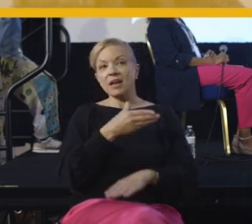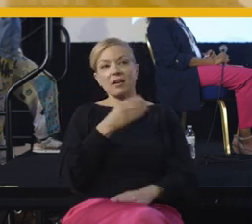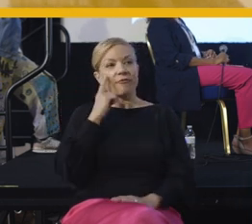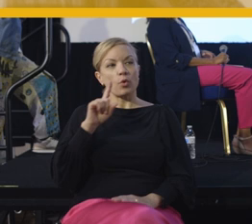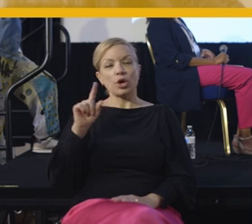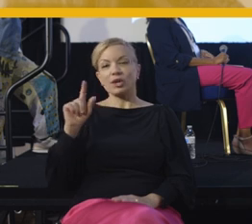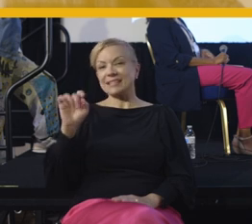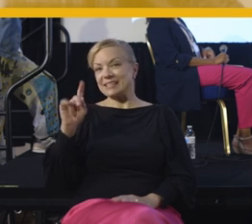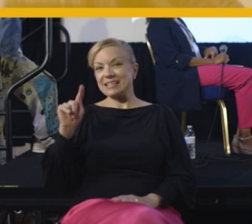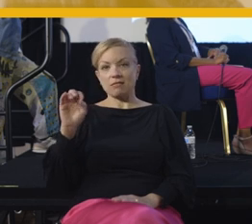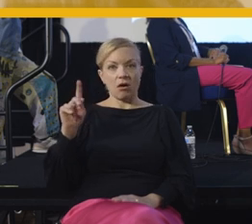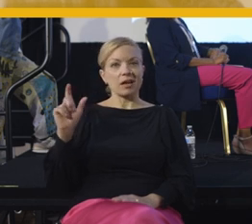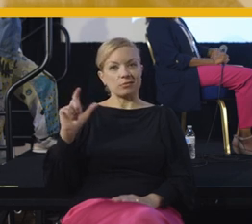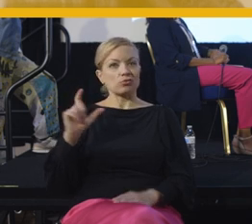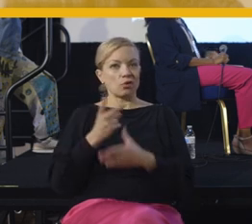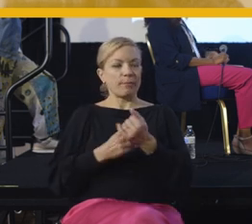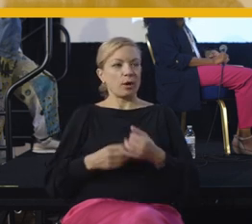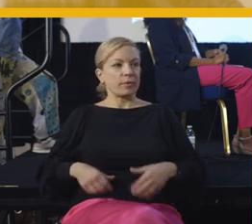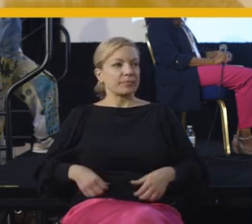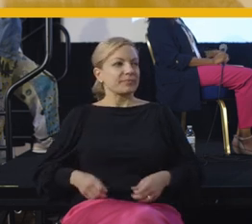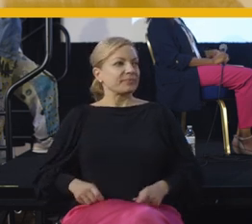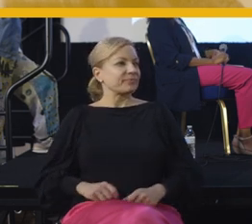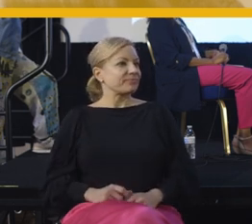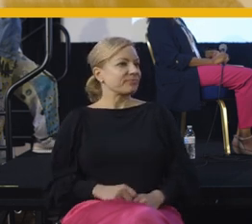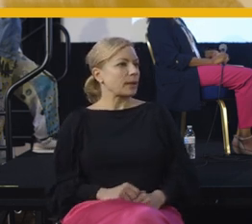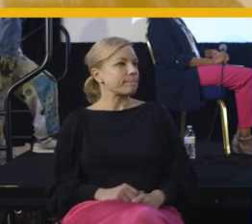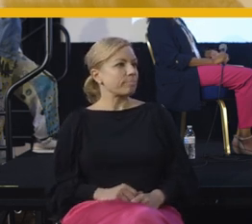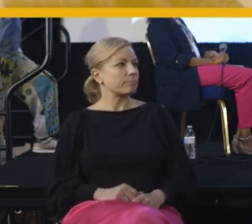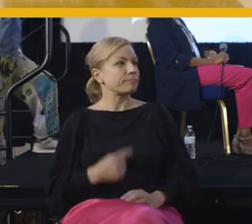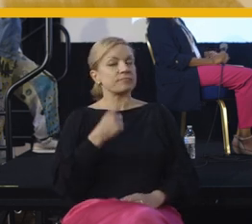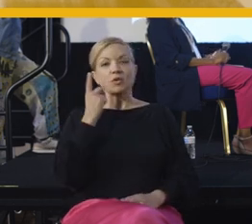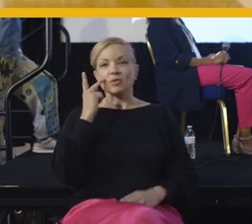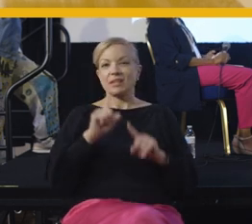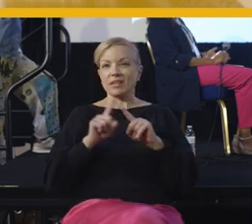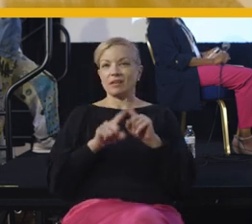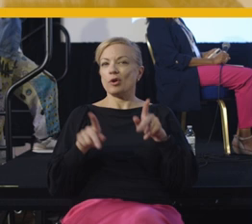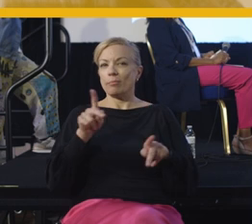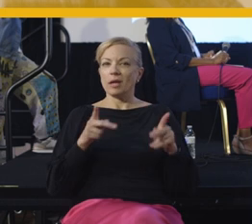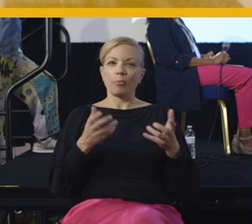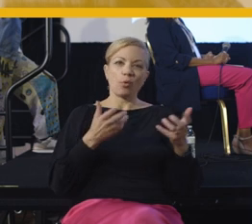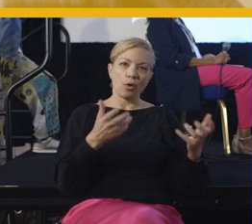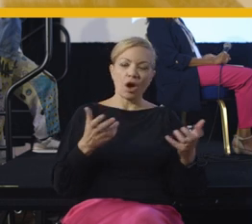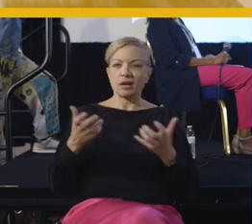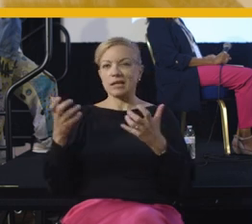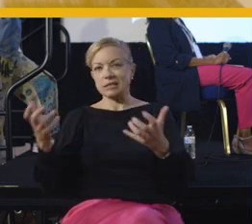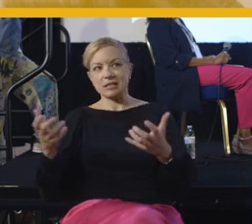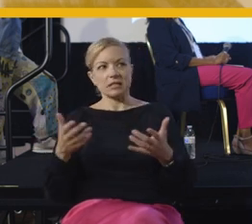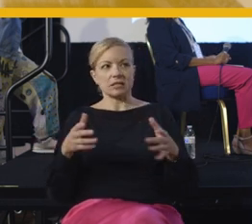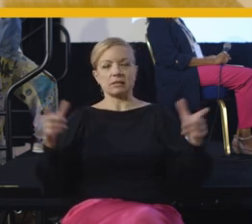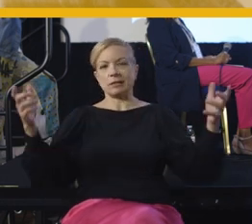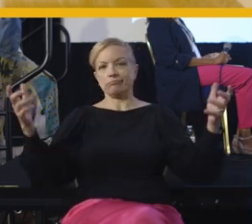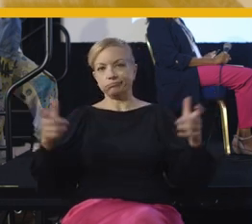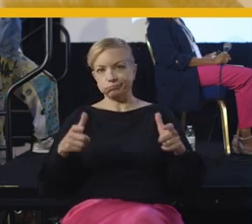Instagram. Next slide, please. So just a quick look at the different audiences and the sizes that we have